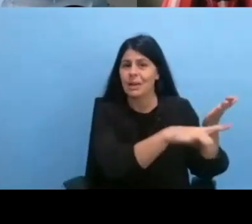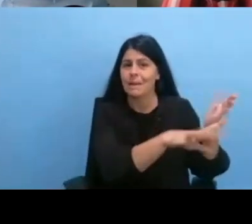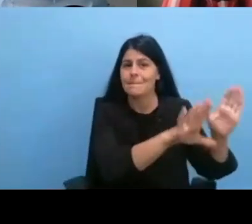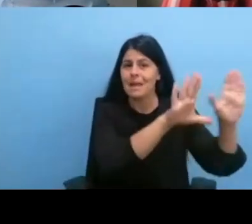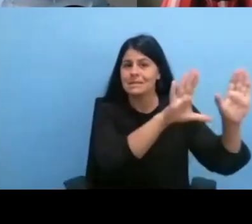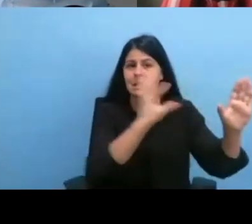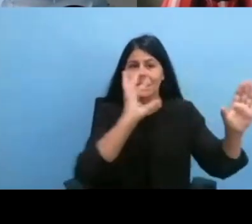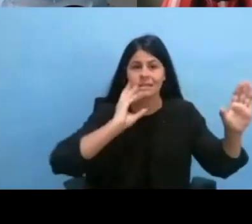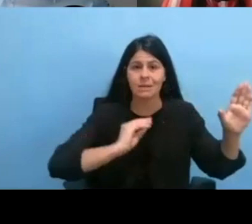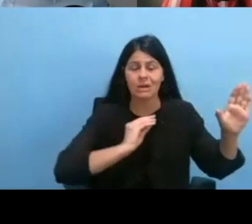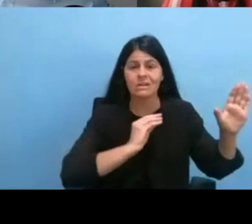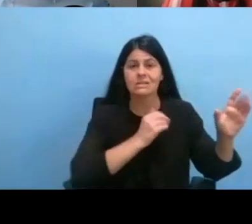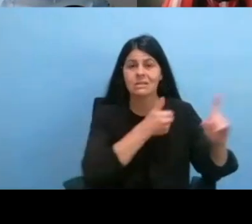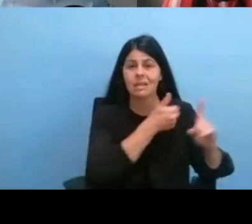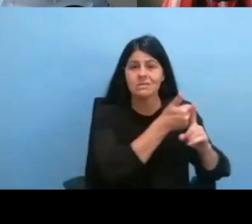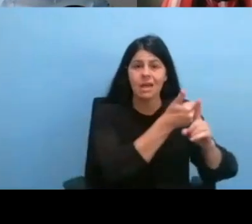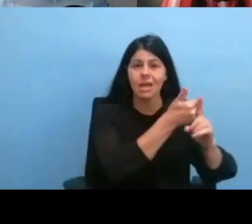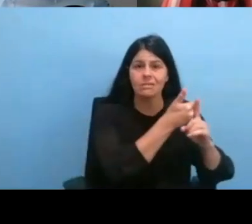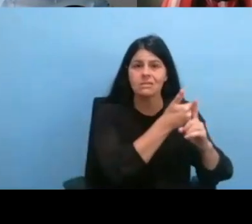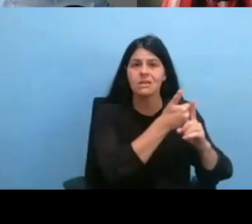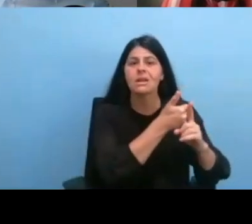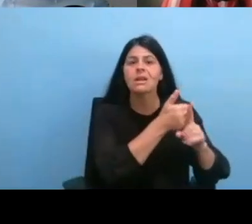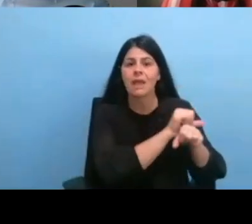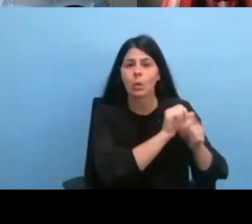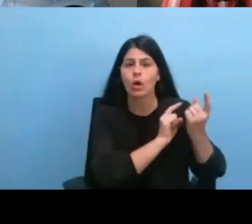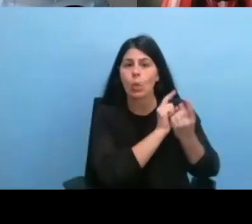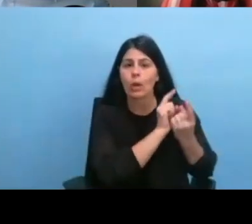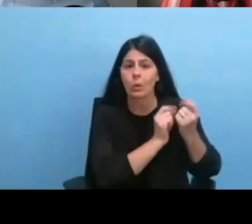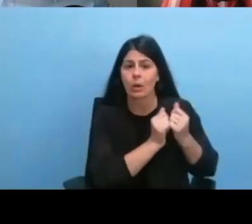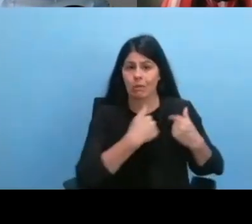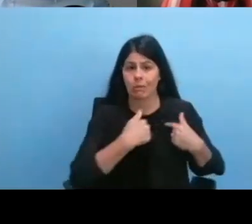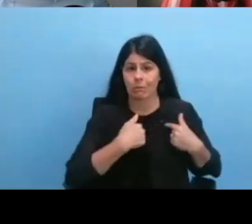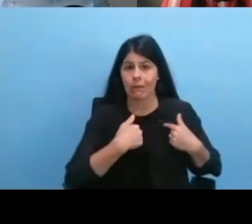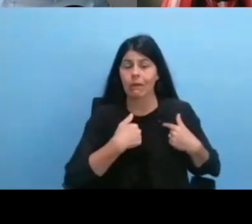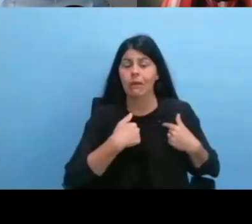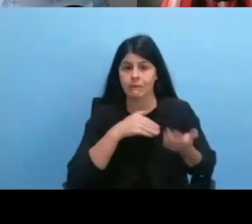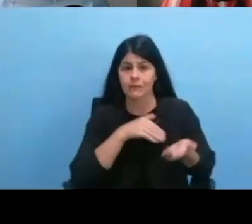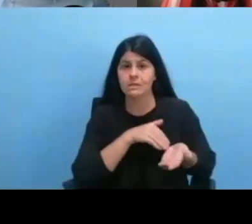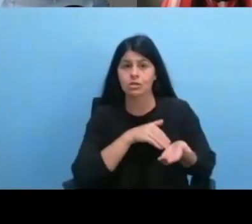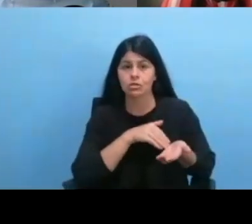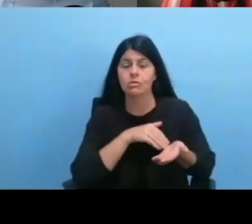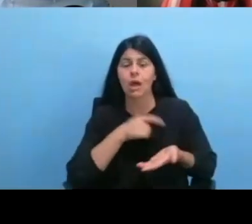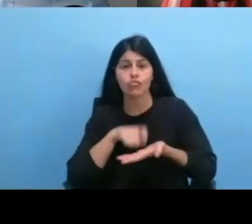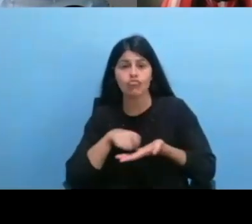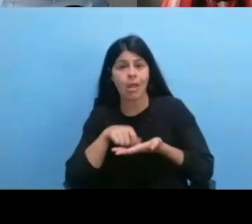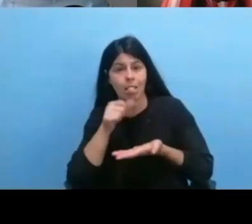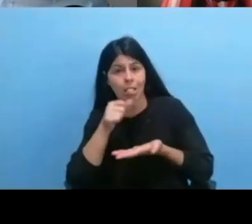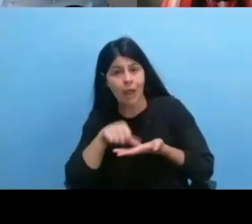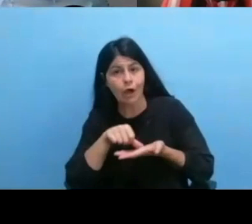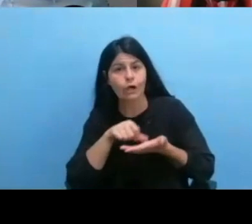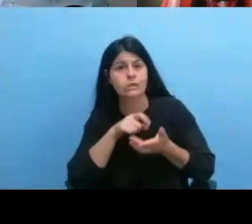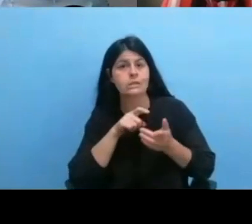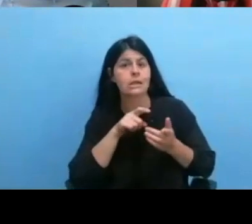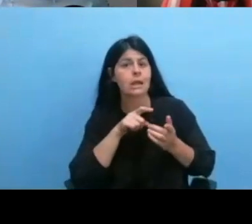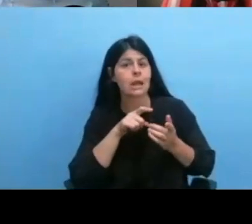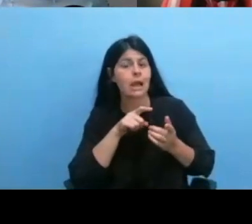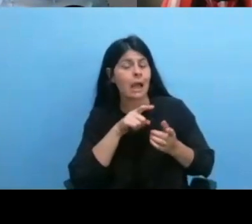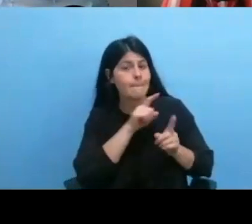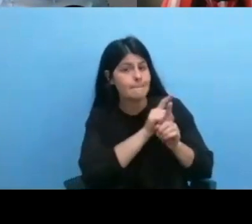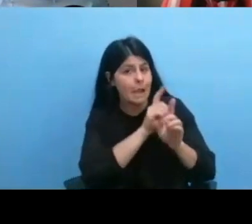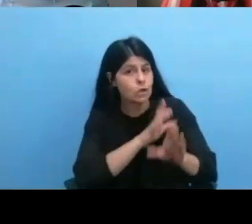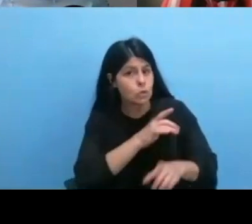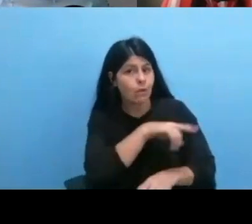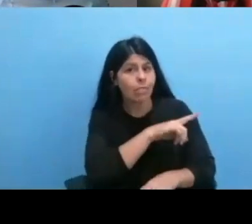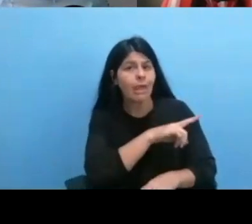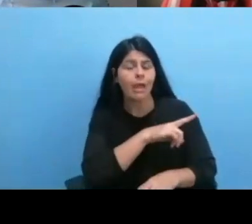working one-on-one with a physician. I write them letters, I mentor them, etc. And that's another example of creating